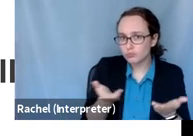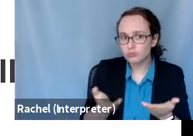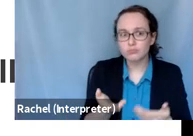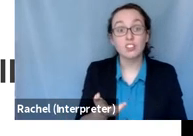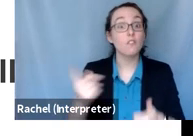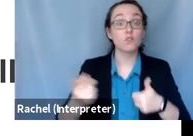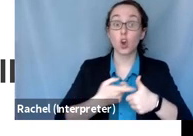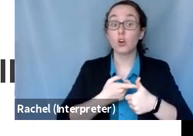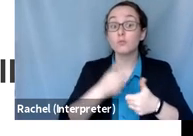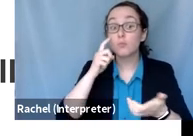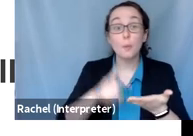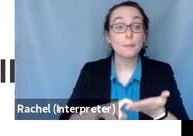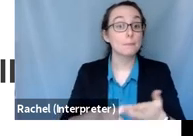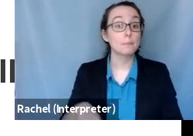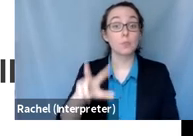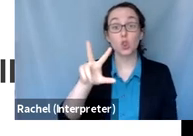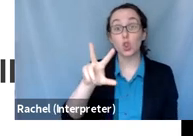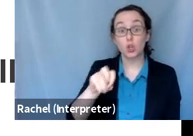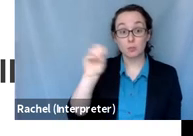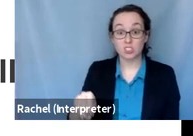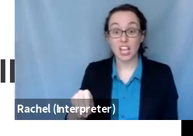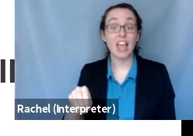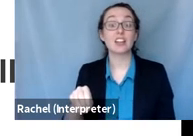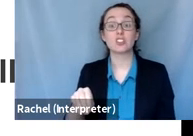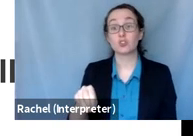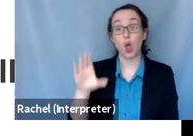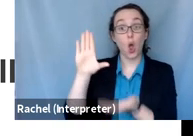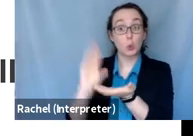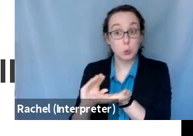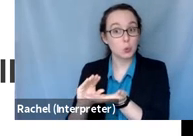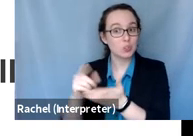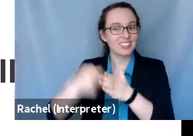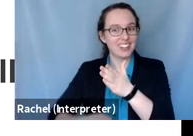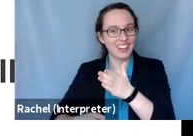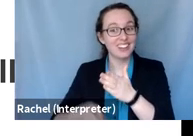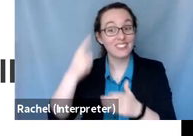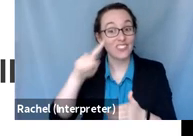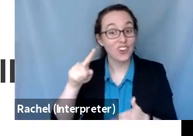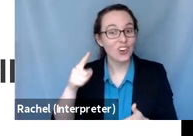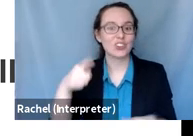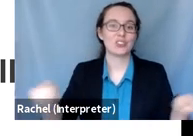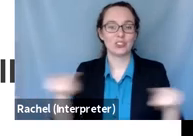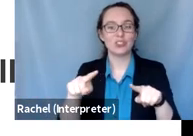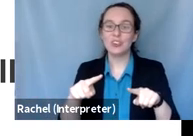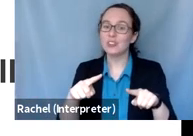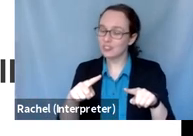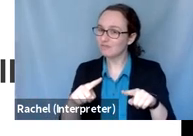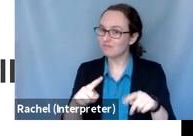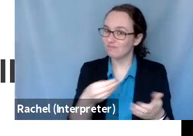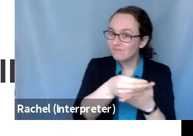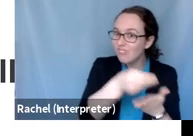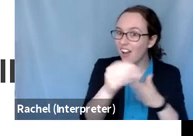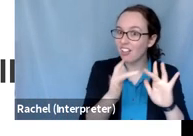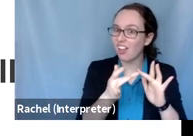a 30% coupon available to everybody that signs up to get it, which is a good start to get the semester going in the